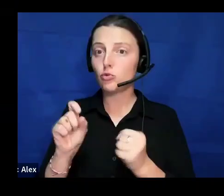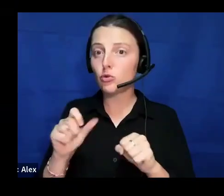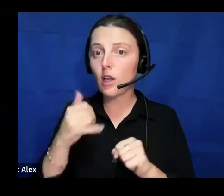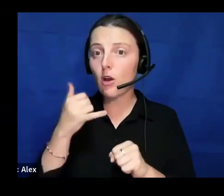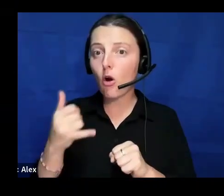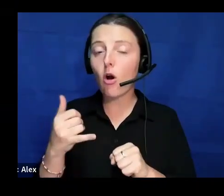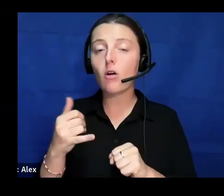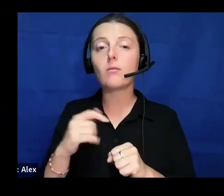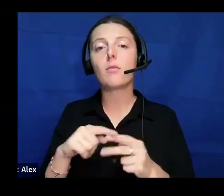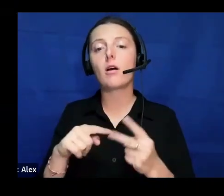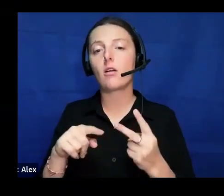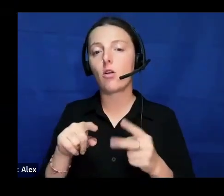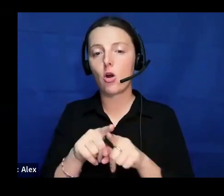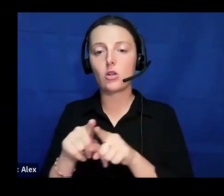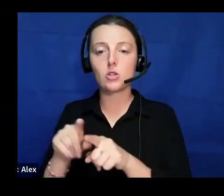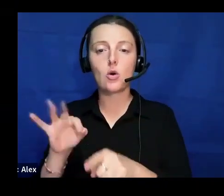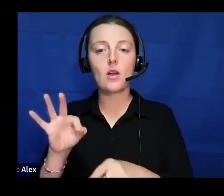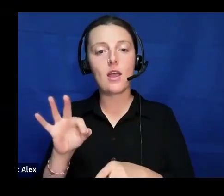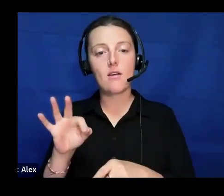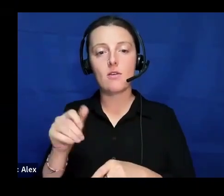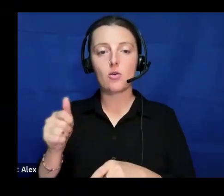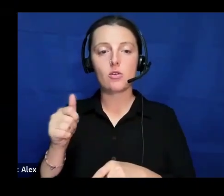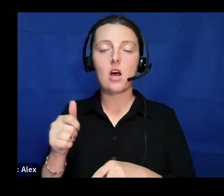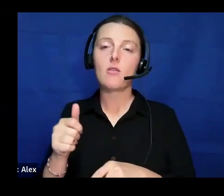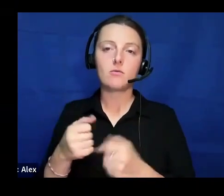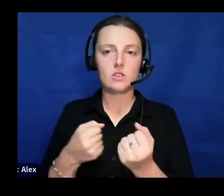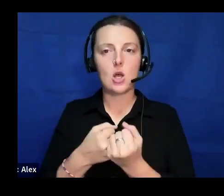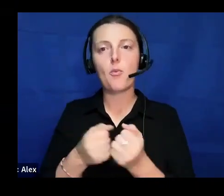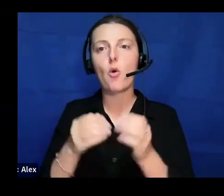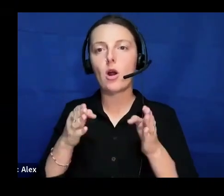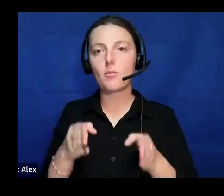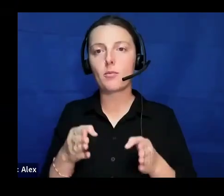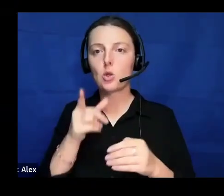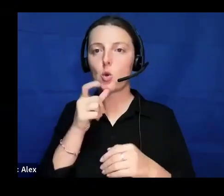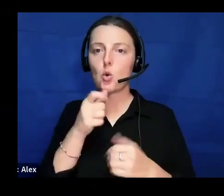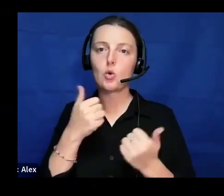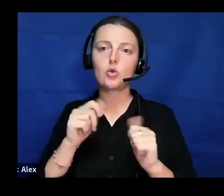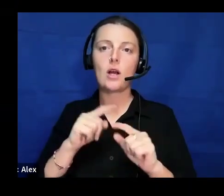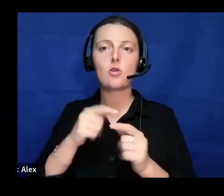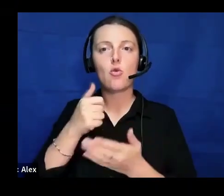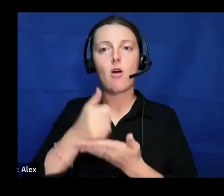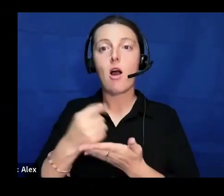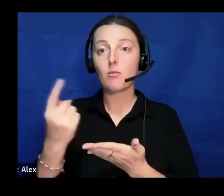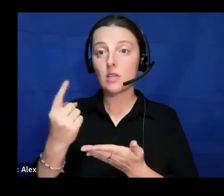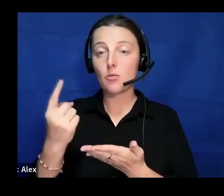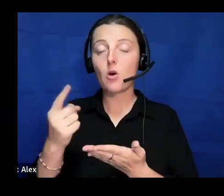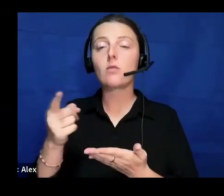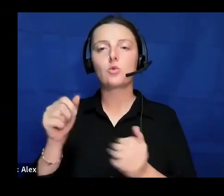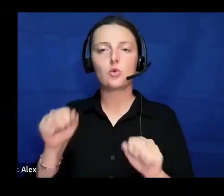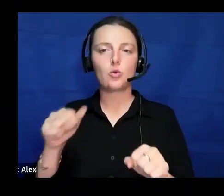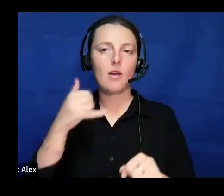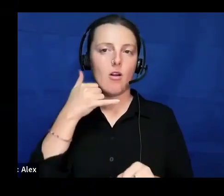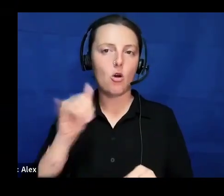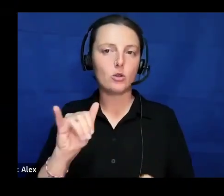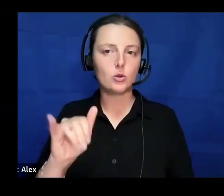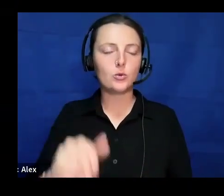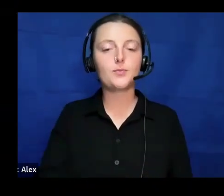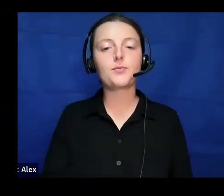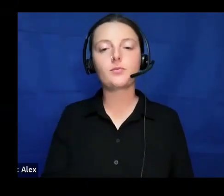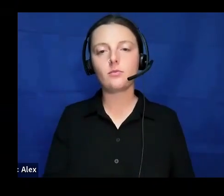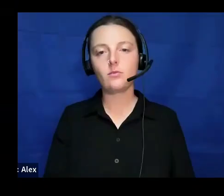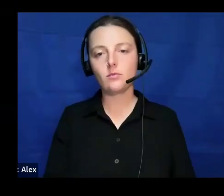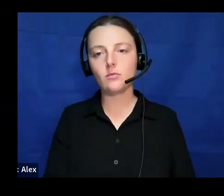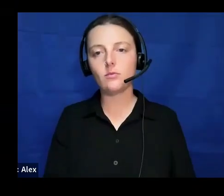support someone or you're the support person who is trying to help someone, you can also call. And so again,